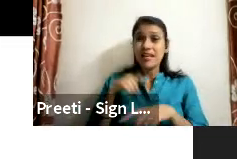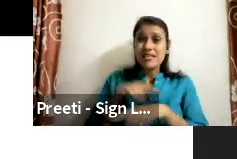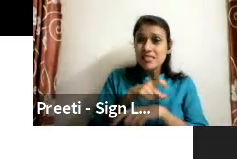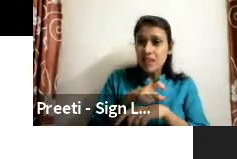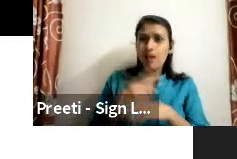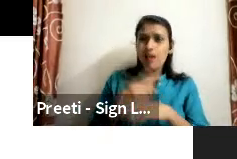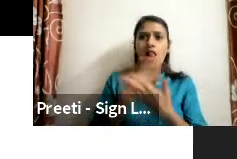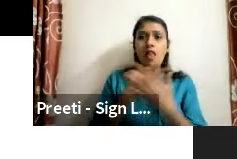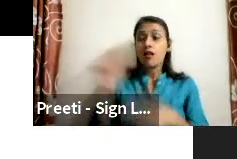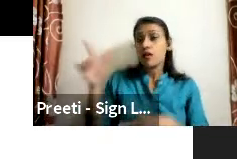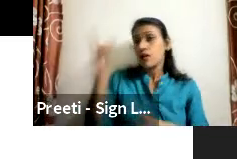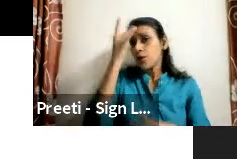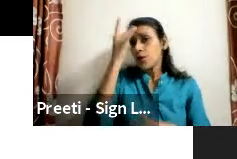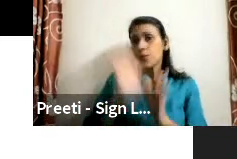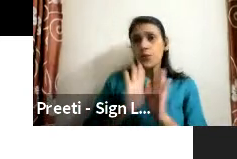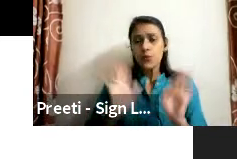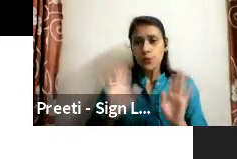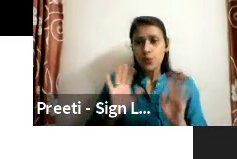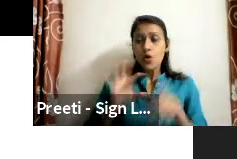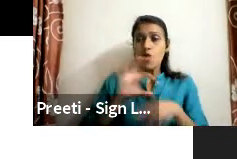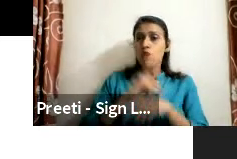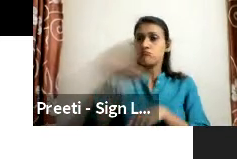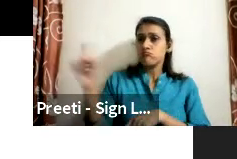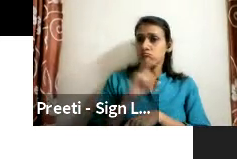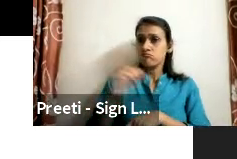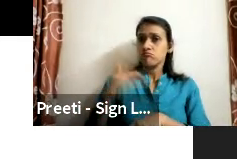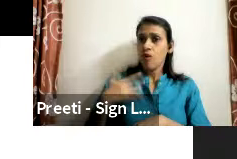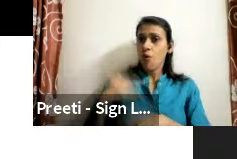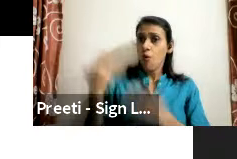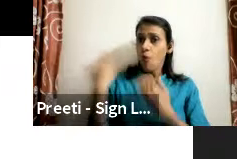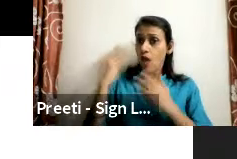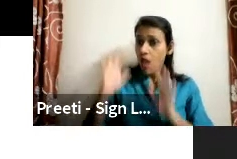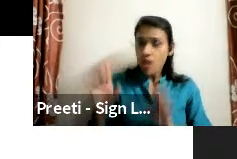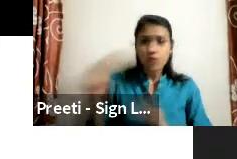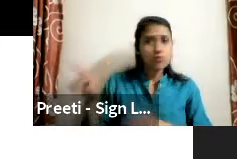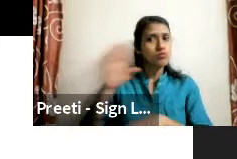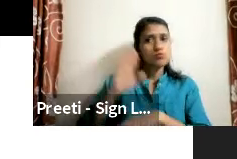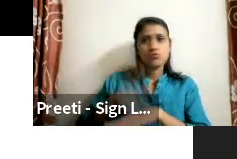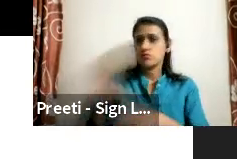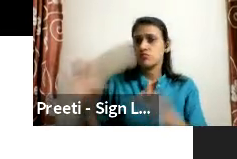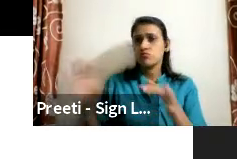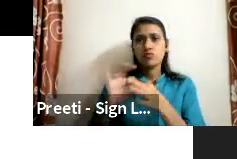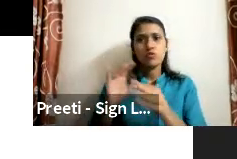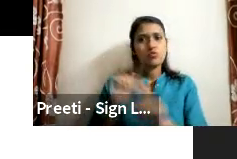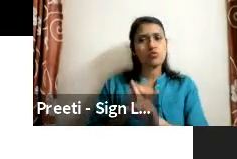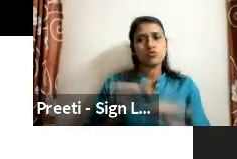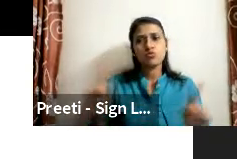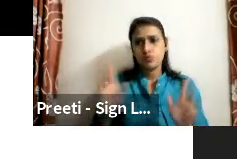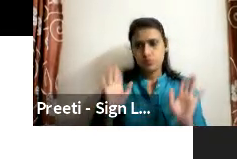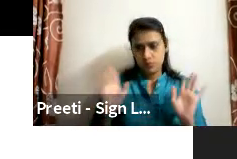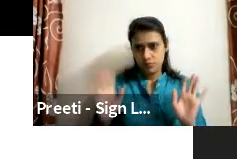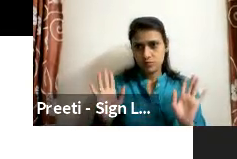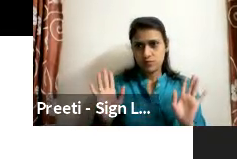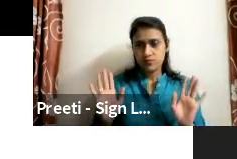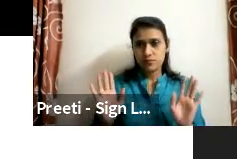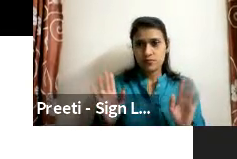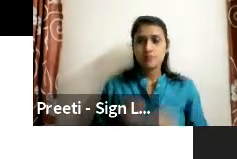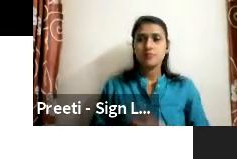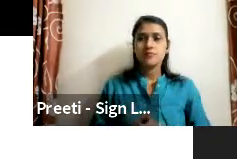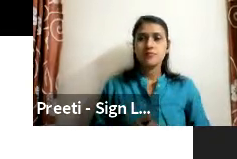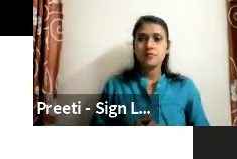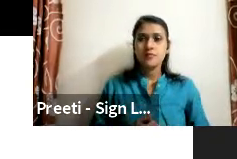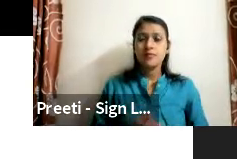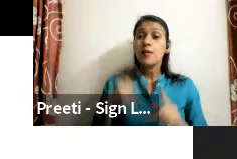just on chemotherapy, liver diseases, etc. And these caregivers should also have